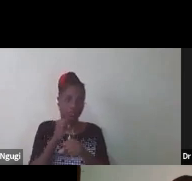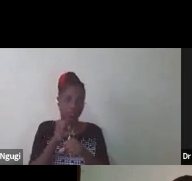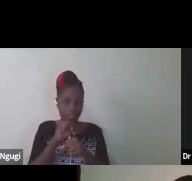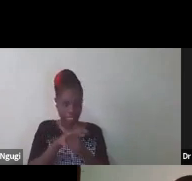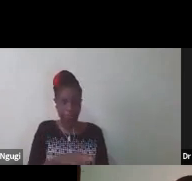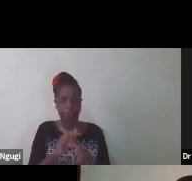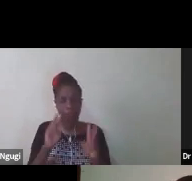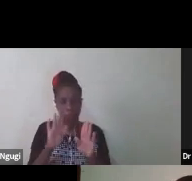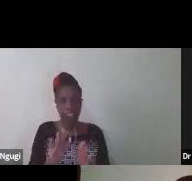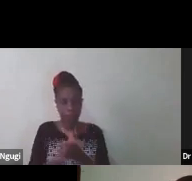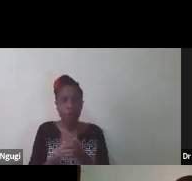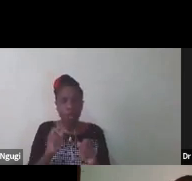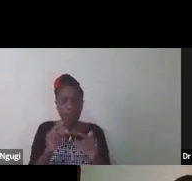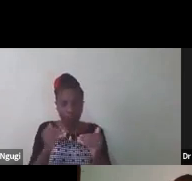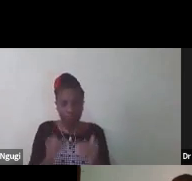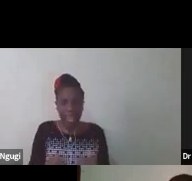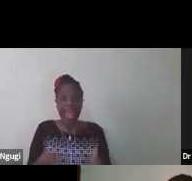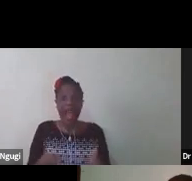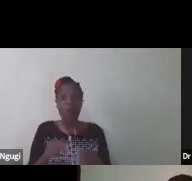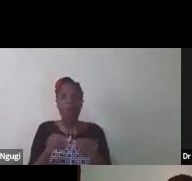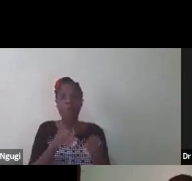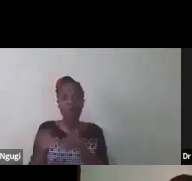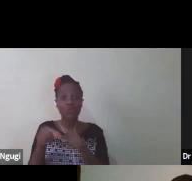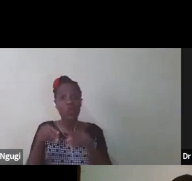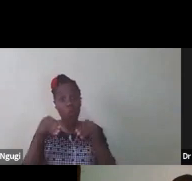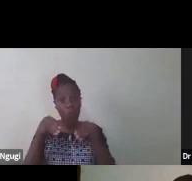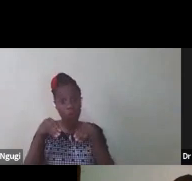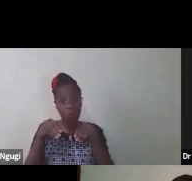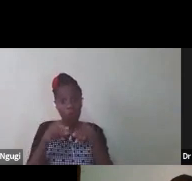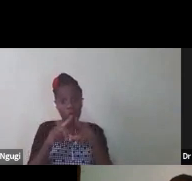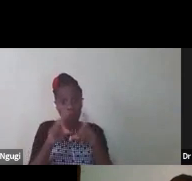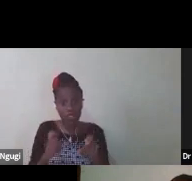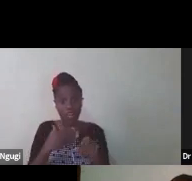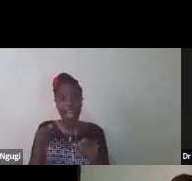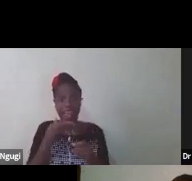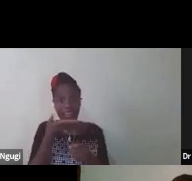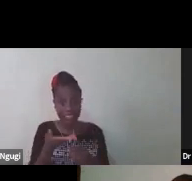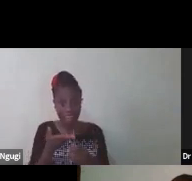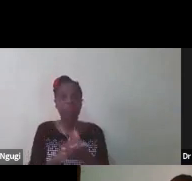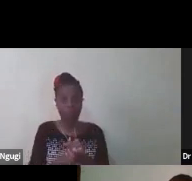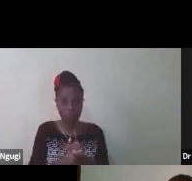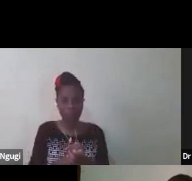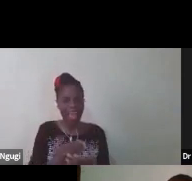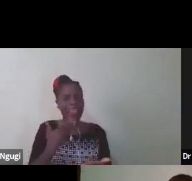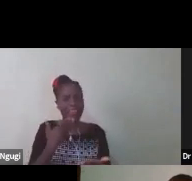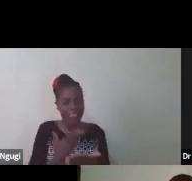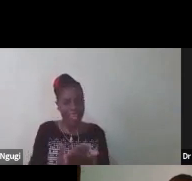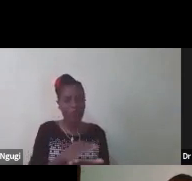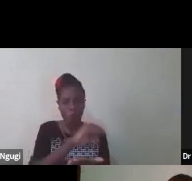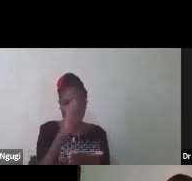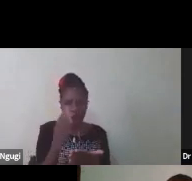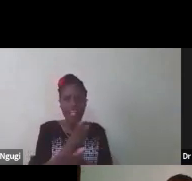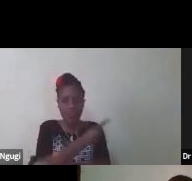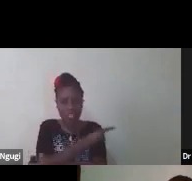answer section. But first, I'd like to thank Dr. Baingana and Dr. Osei and Dr. Njuguna for these very elaborate